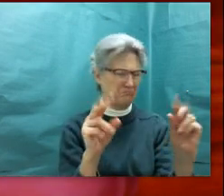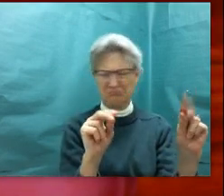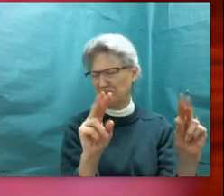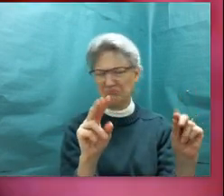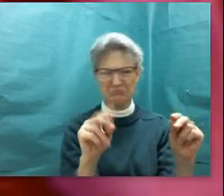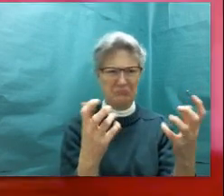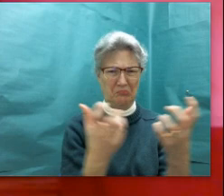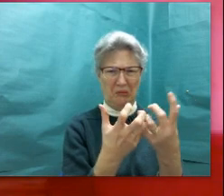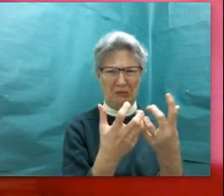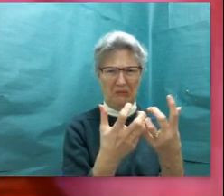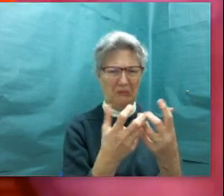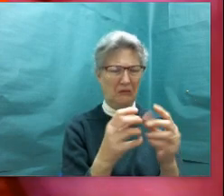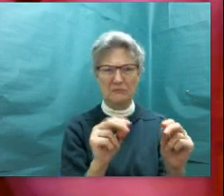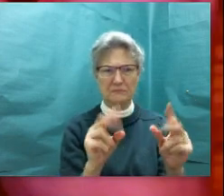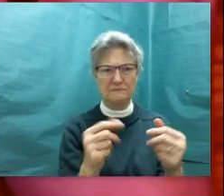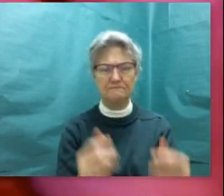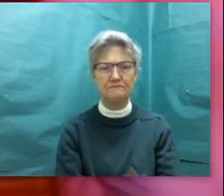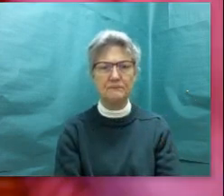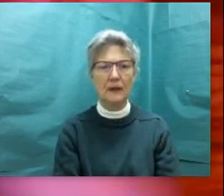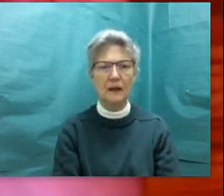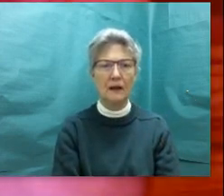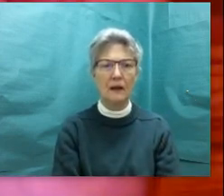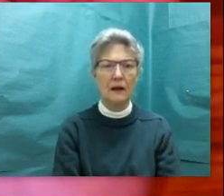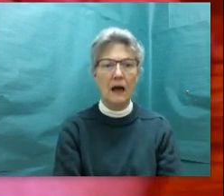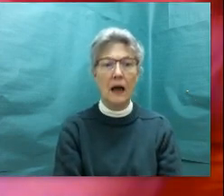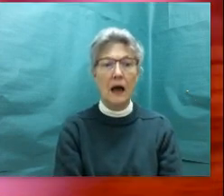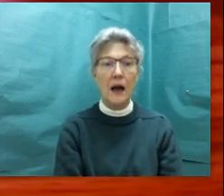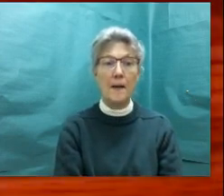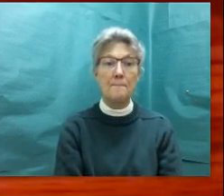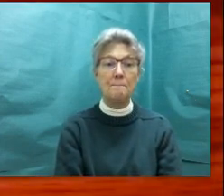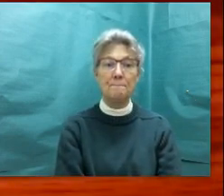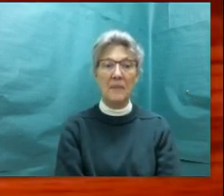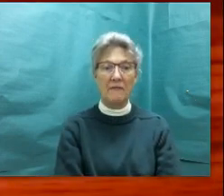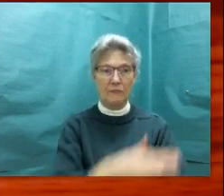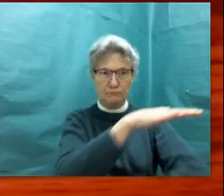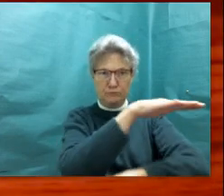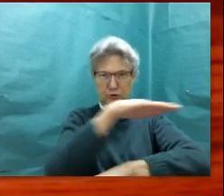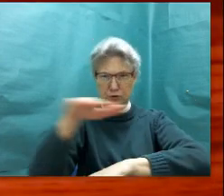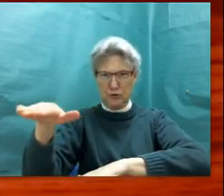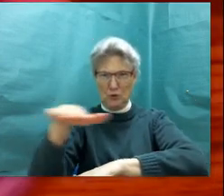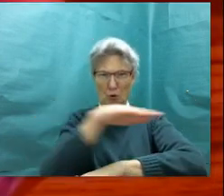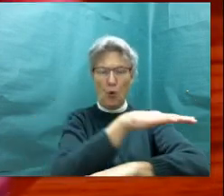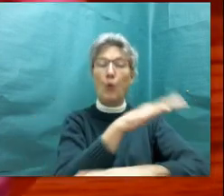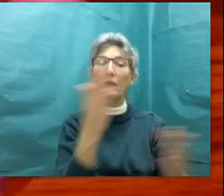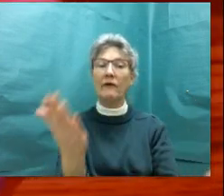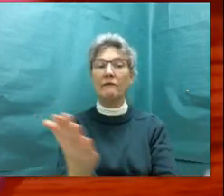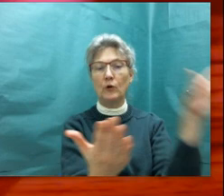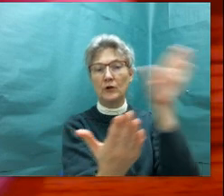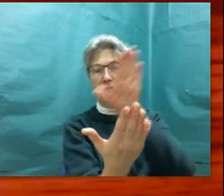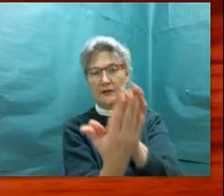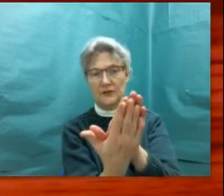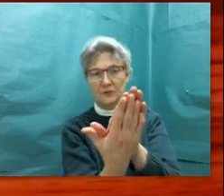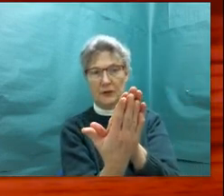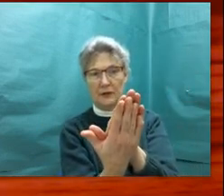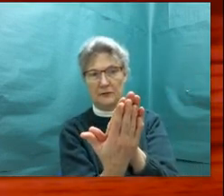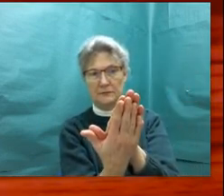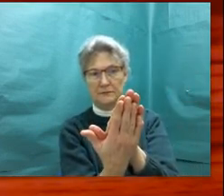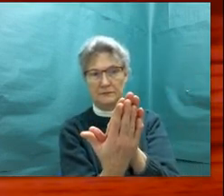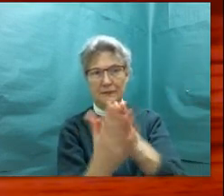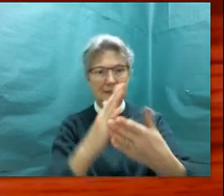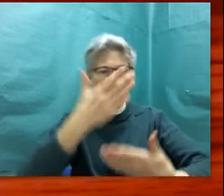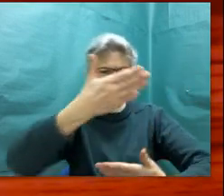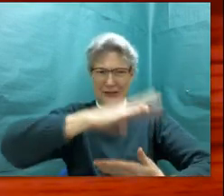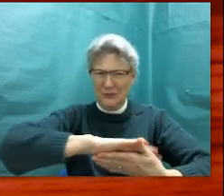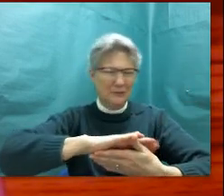That does not have a line of symmetry horizontally. What about if I try a vertical line of symmetry?